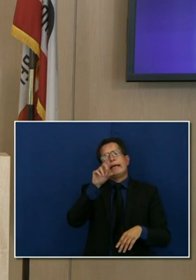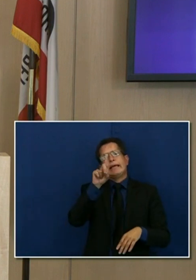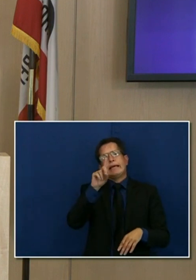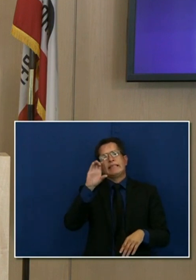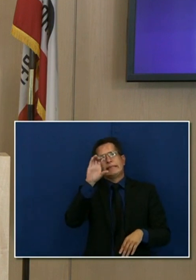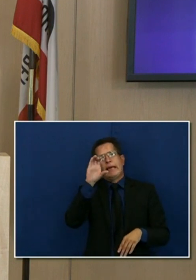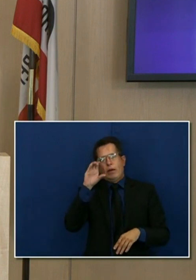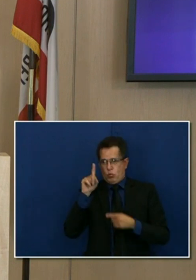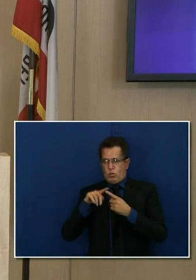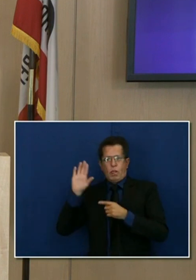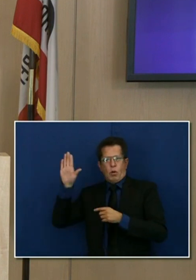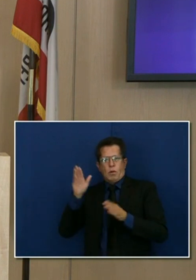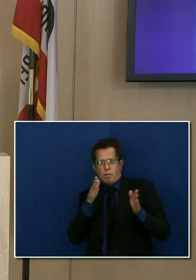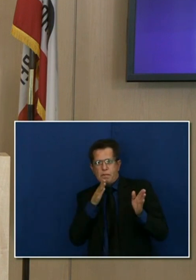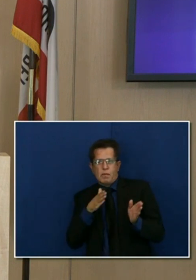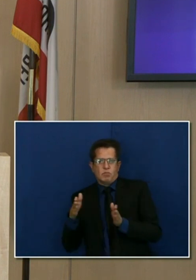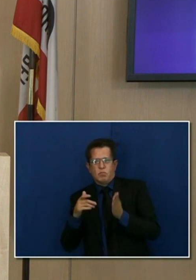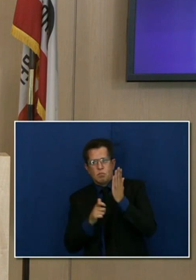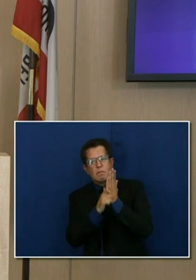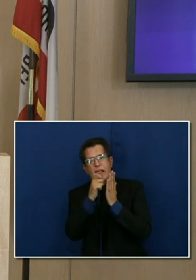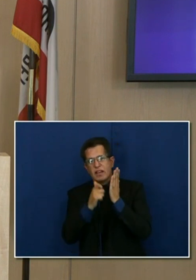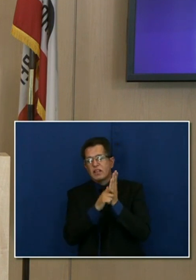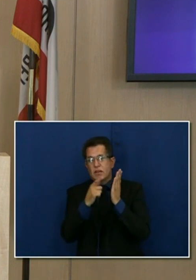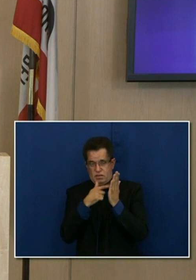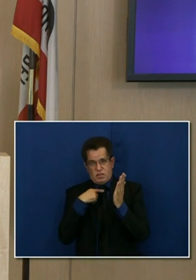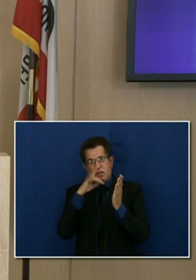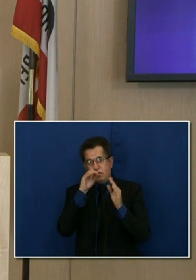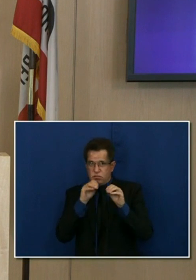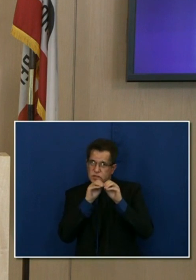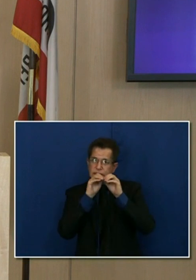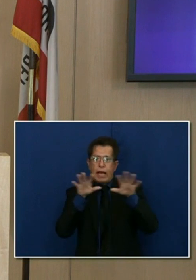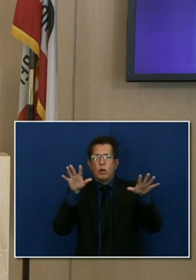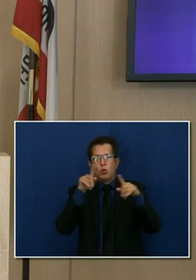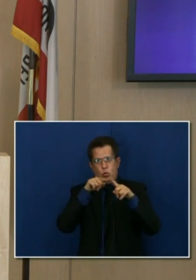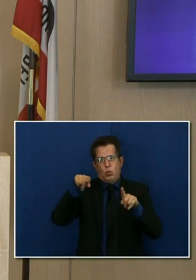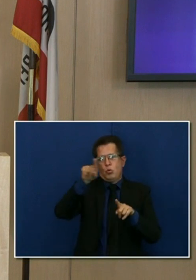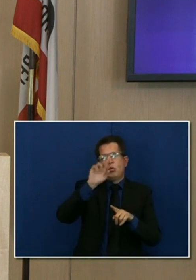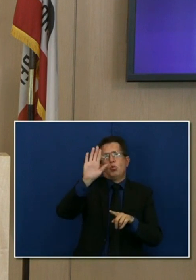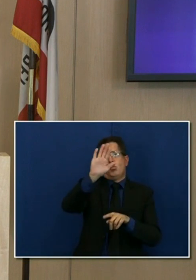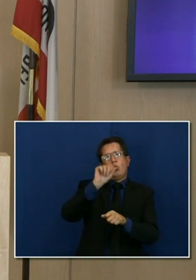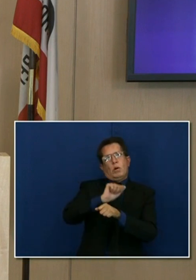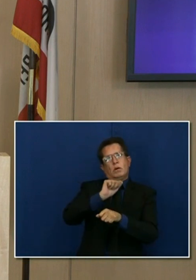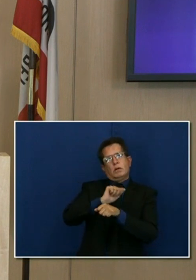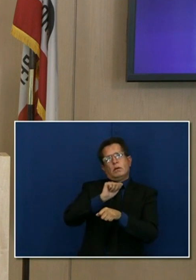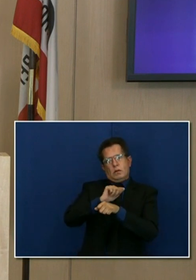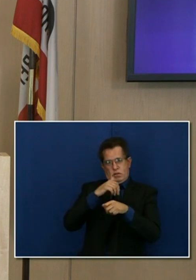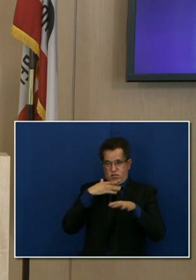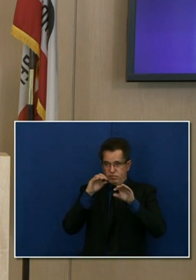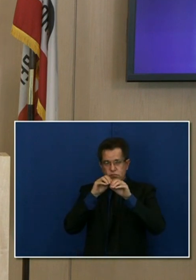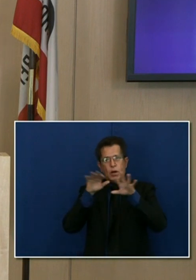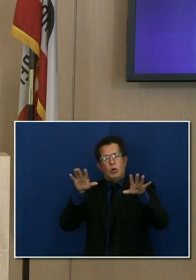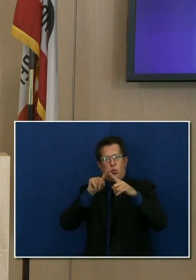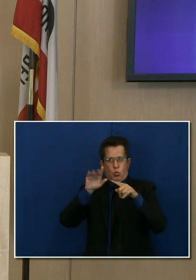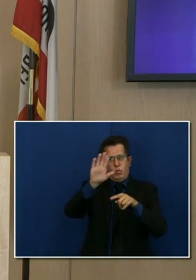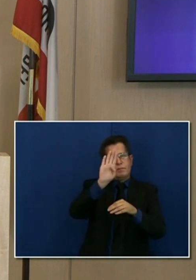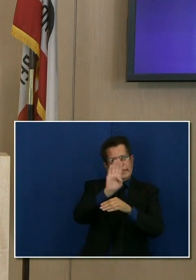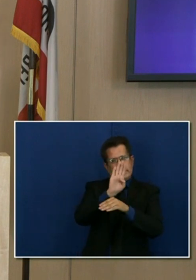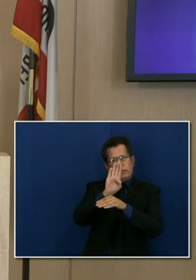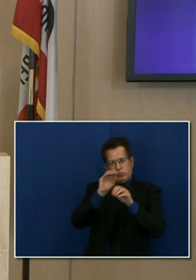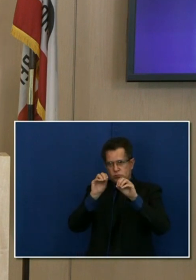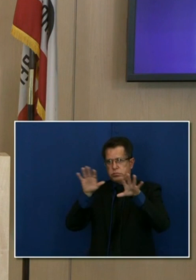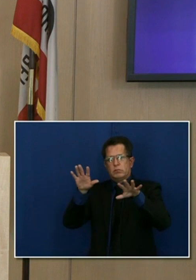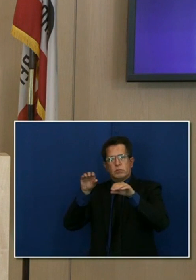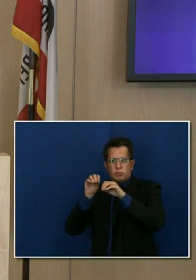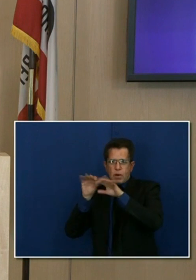playbook. We have sent this out to employers through our employee or business sector